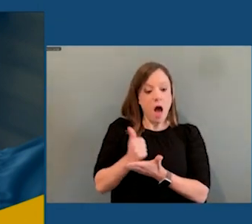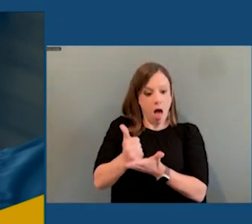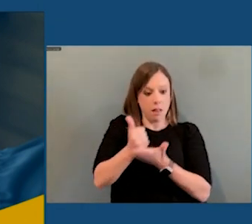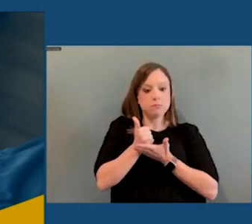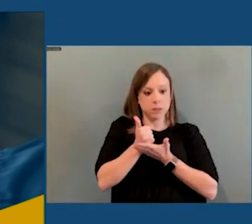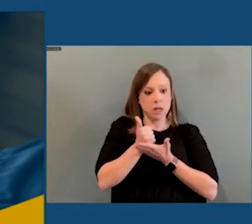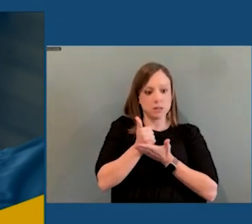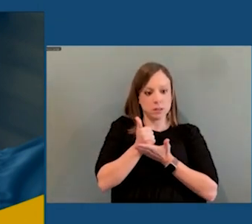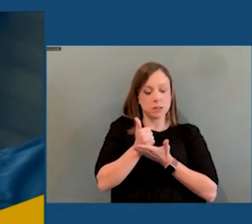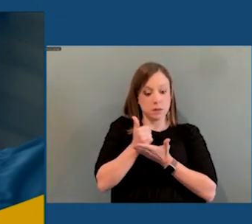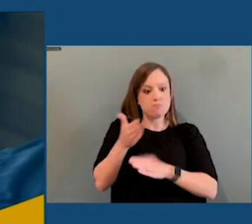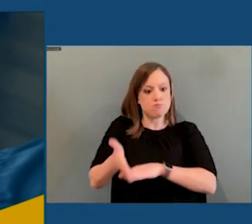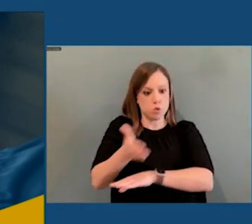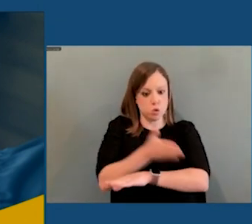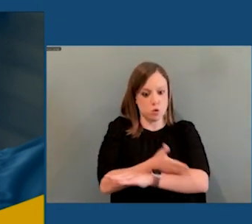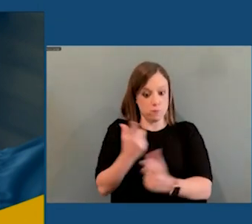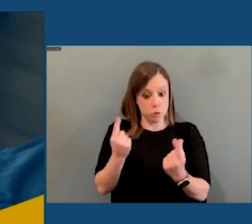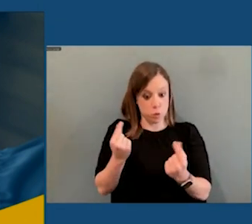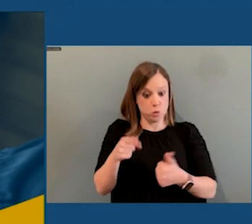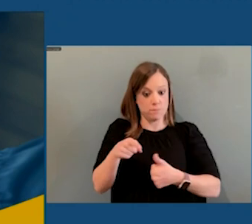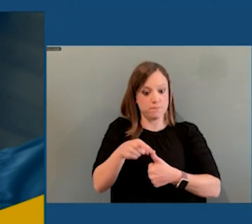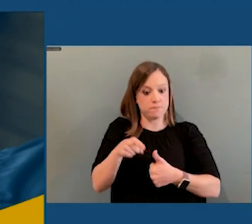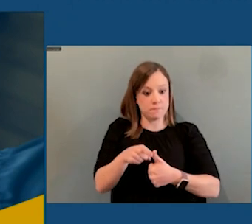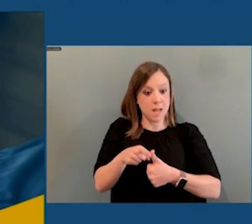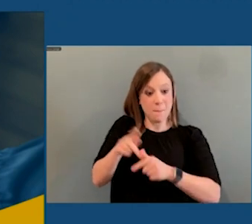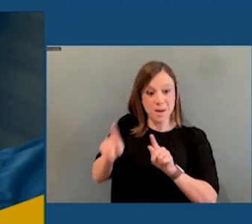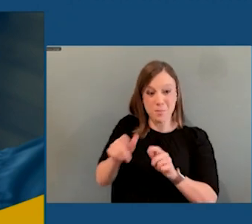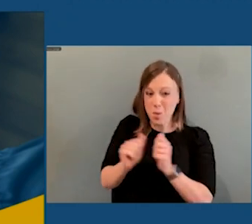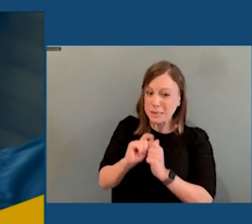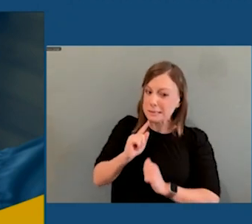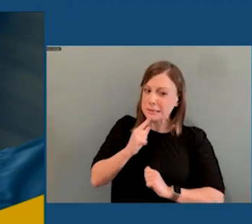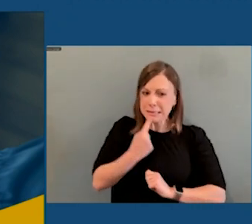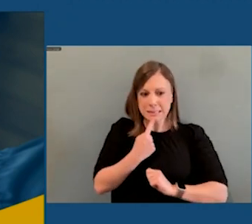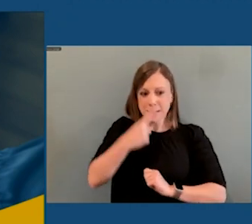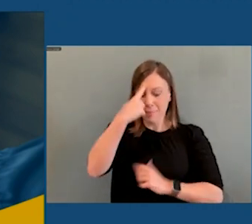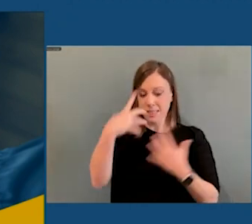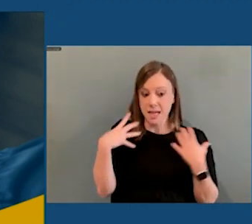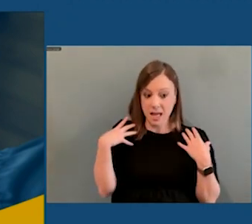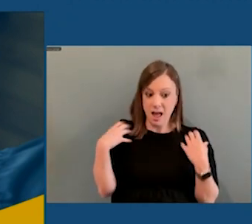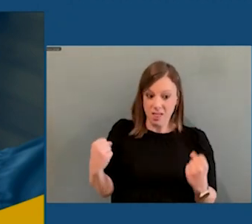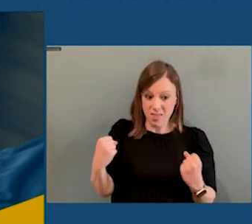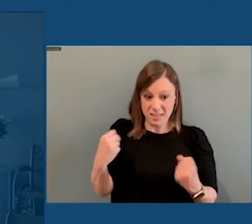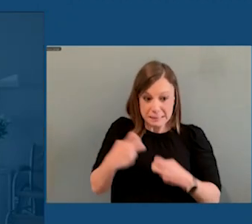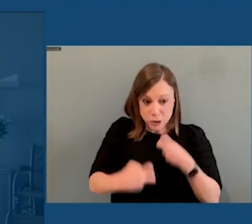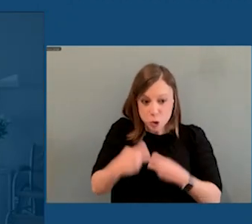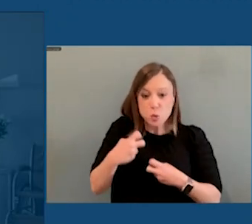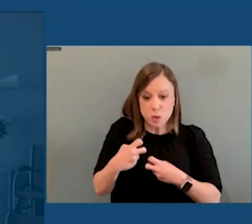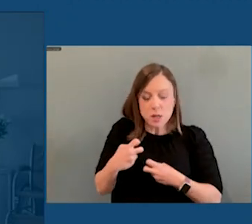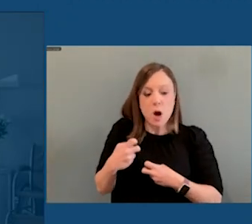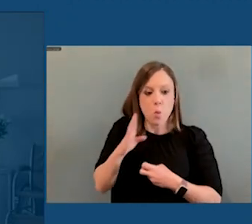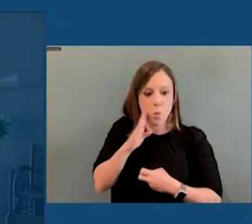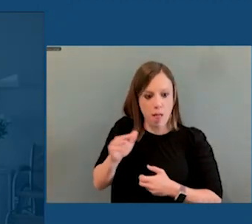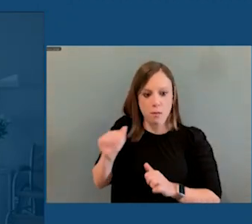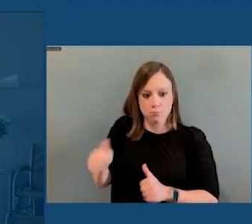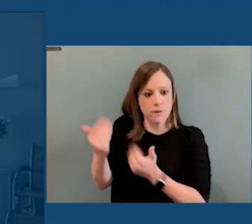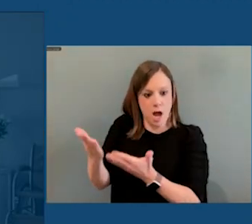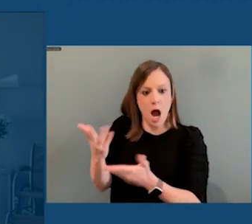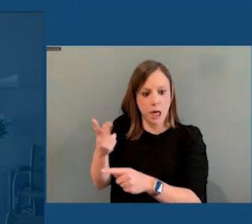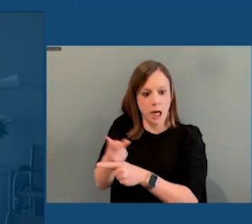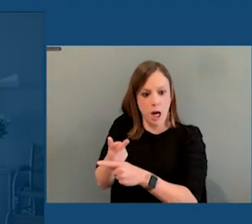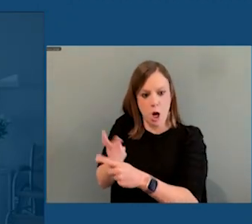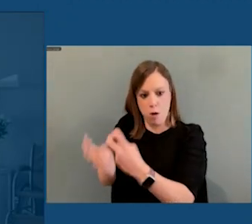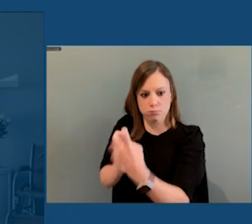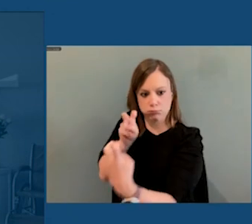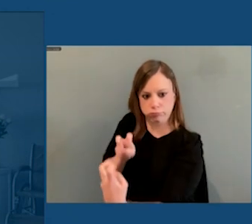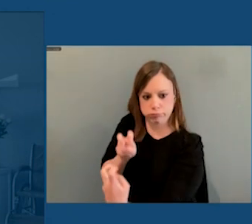help individuals with serious mental illness get the care they need. Beginning this year, we're requiring hospitals